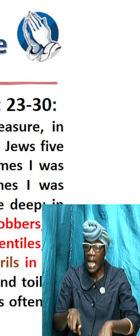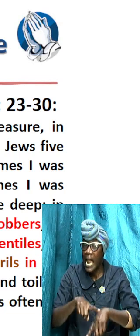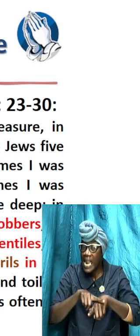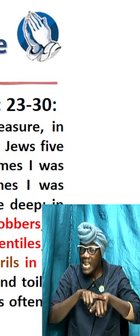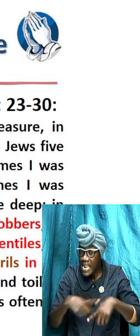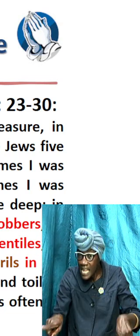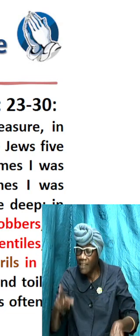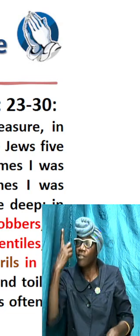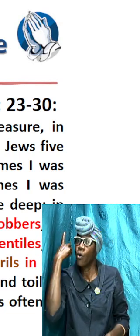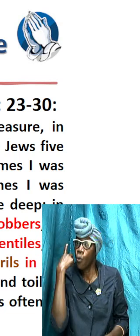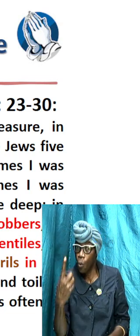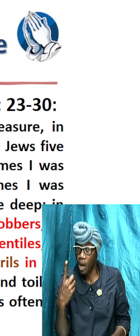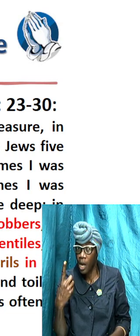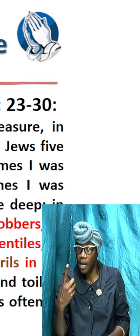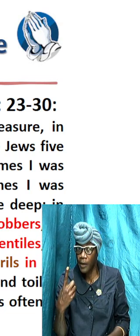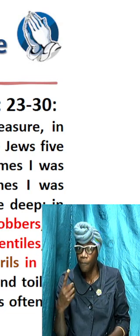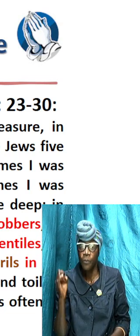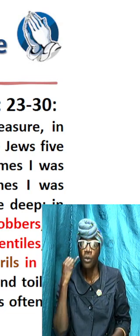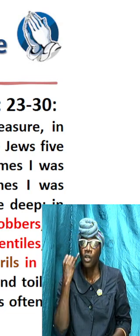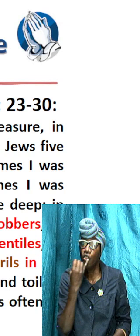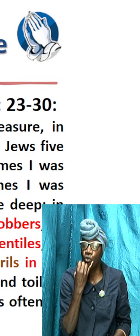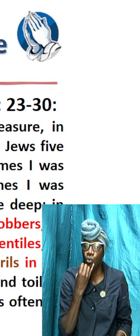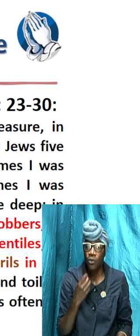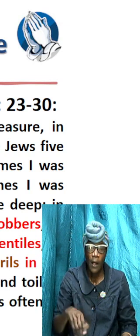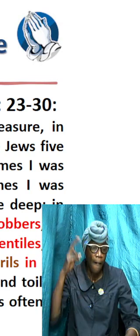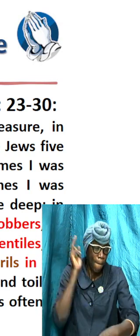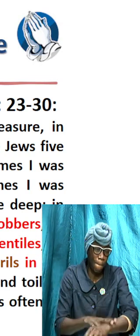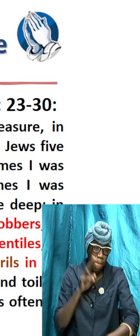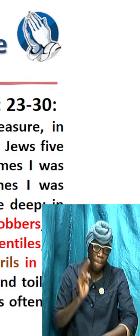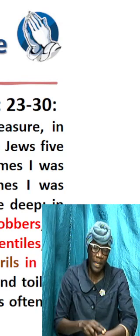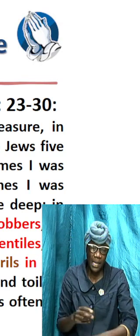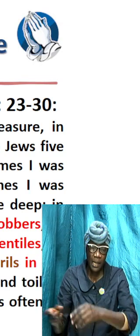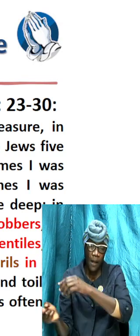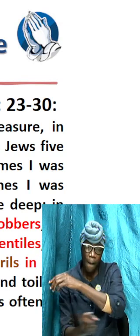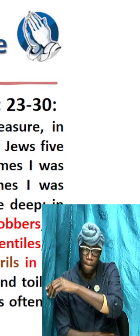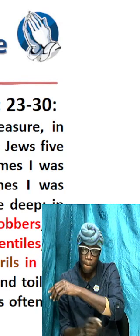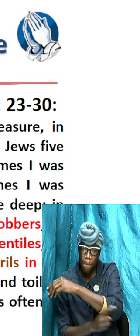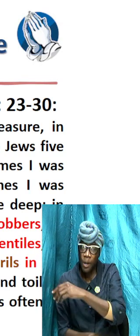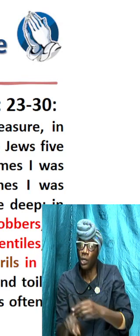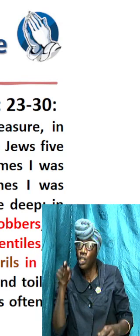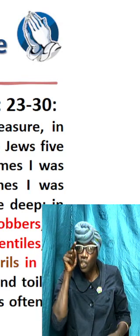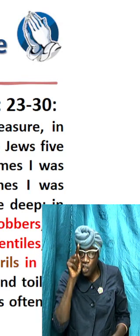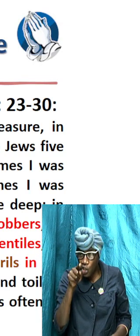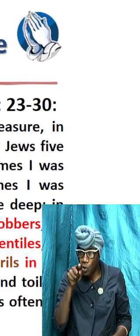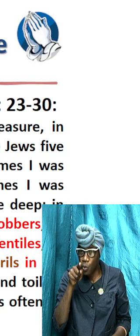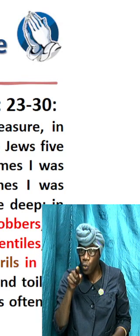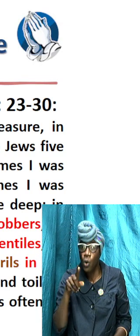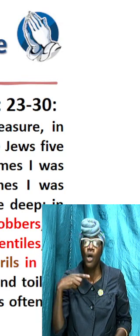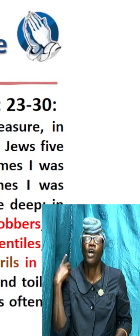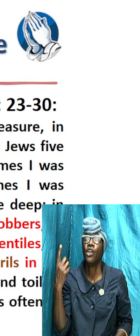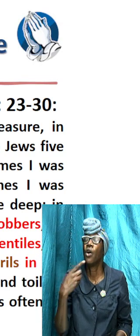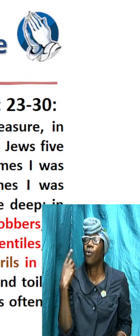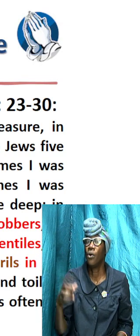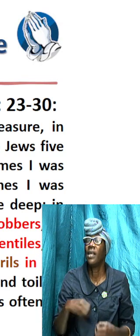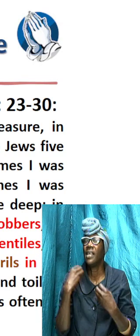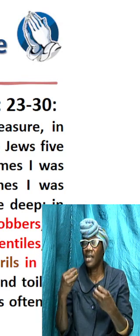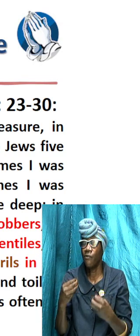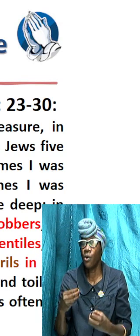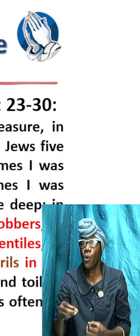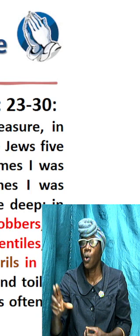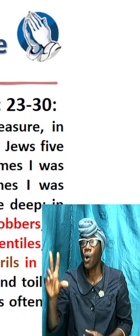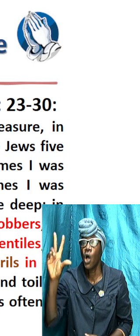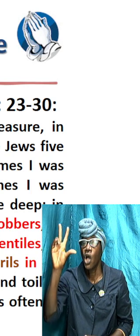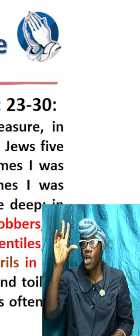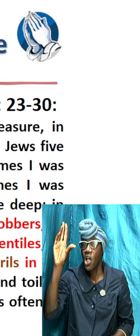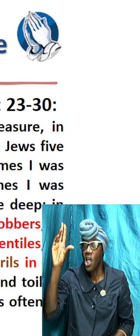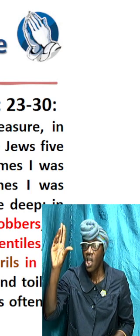actually beat you, amen, or punish you with stripes, but they can only give you 39. Why